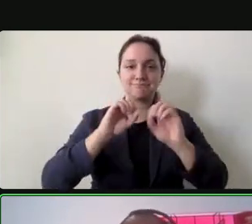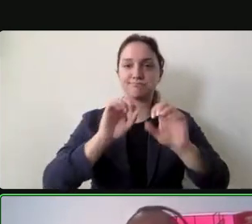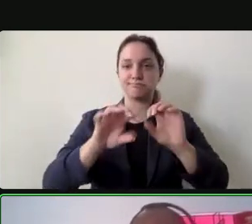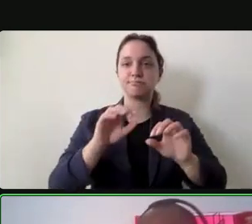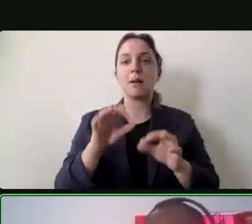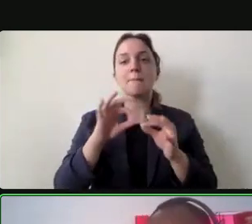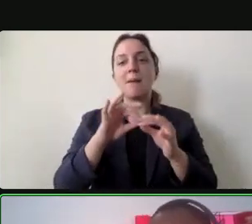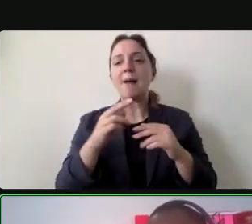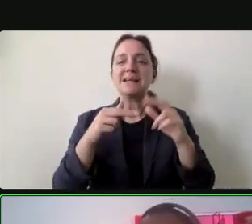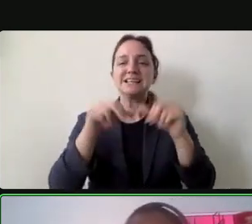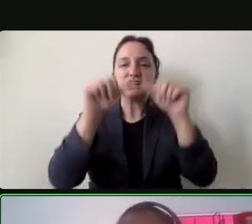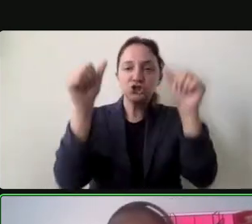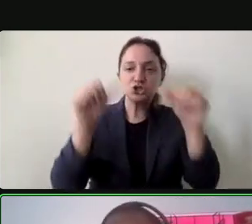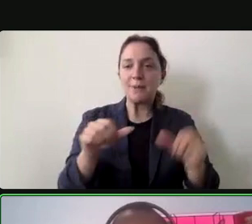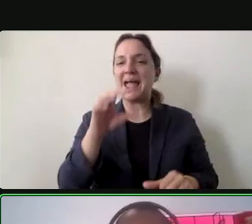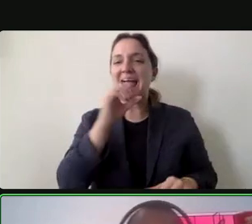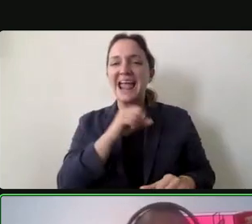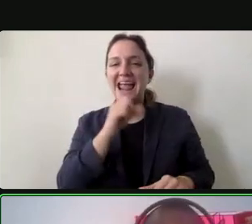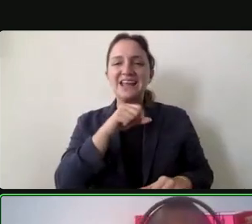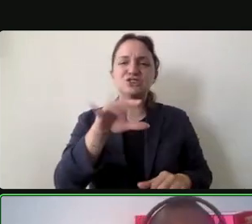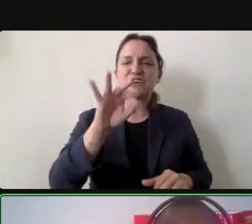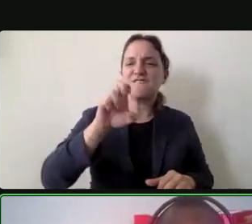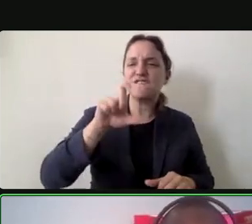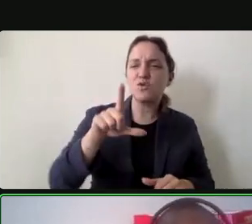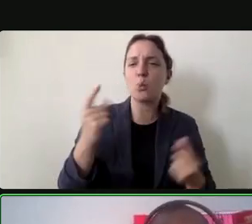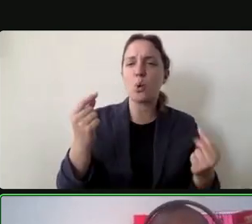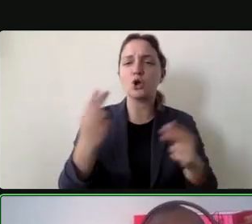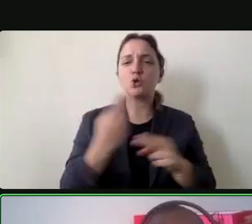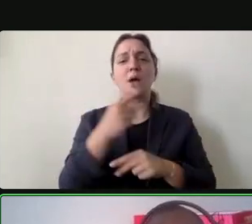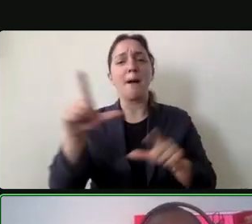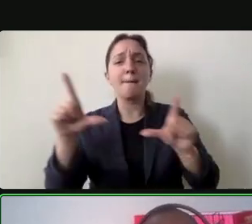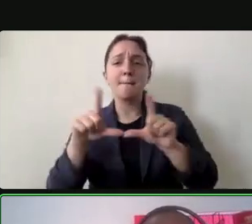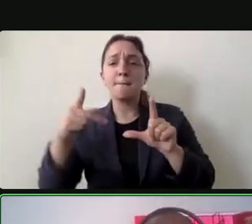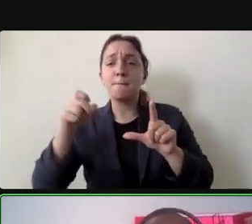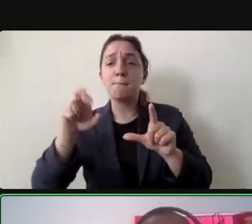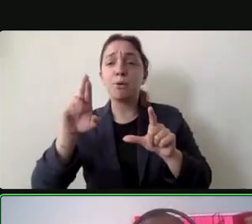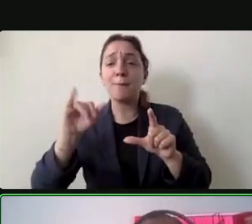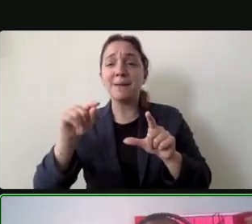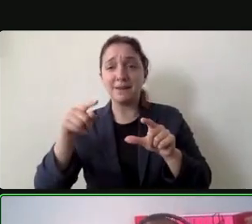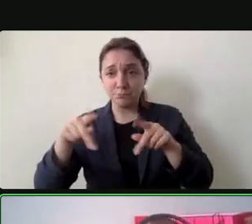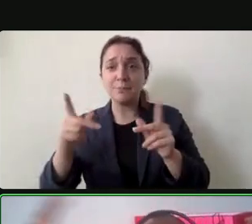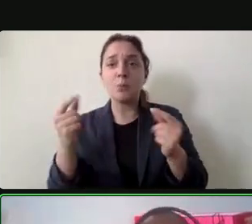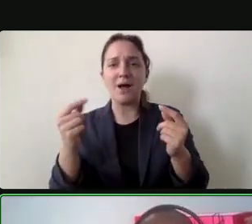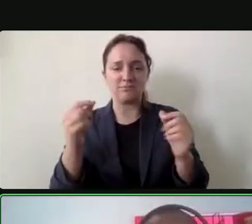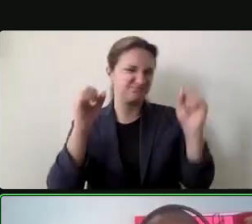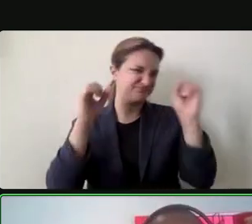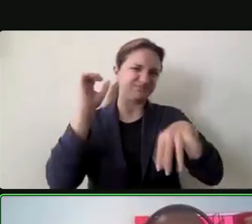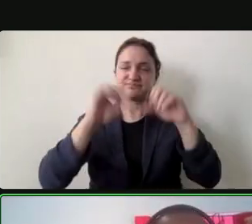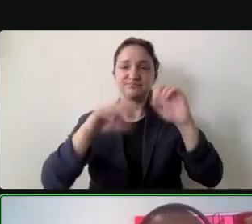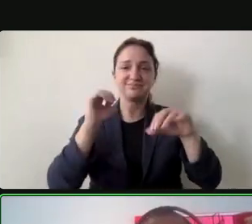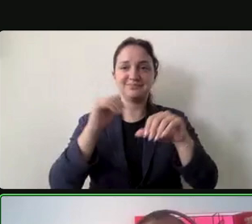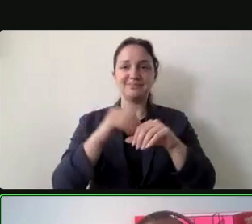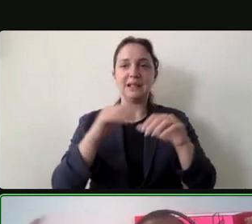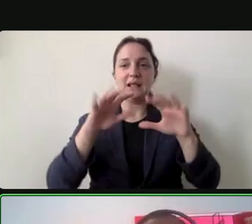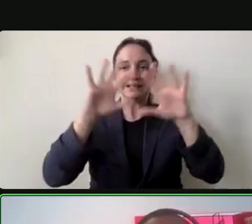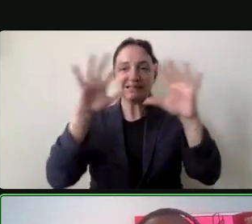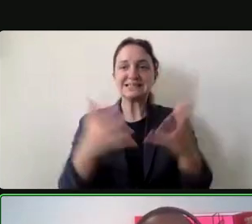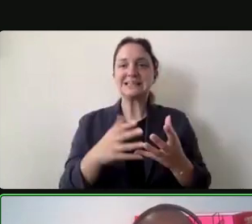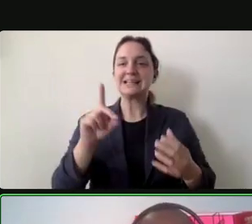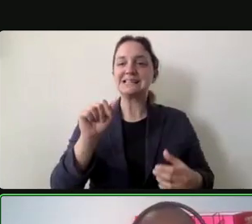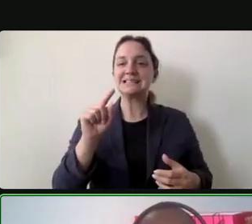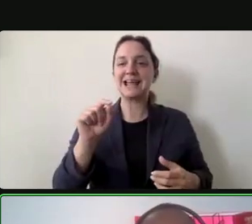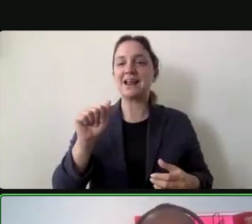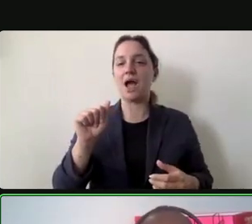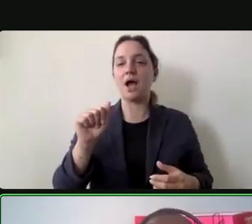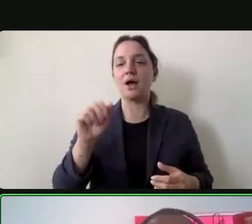age, and fuel usage and permitting records for all the buildings. And we put that into a giant data warehouse for every building